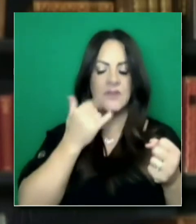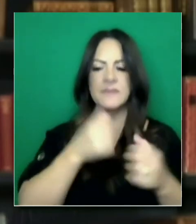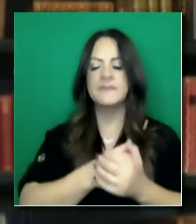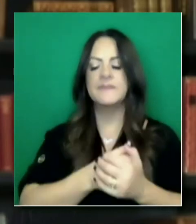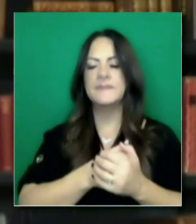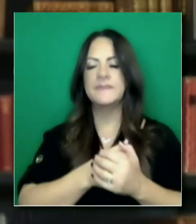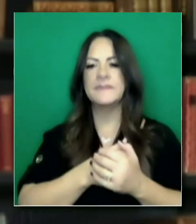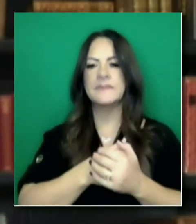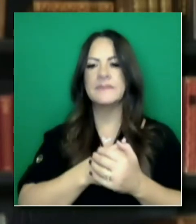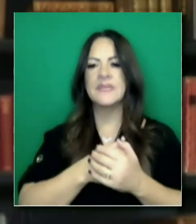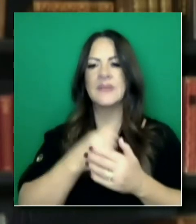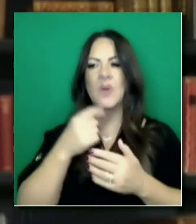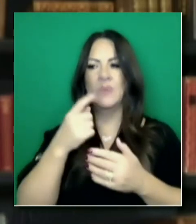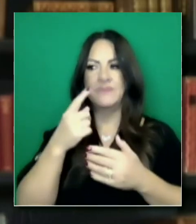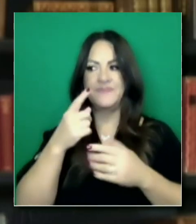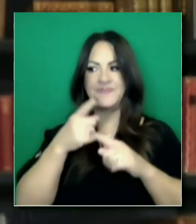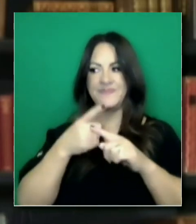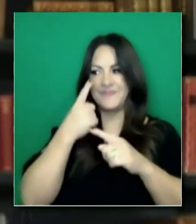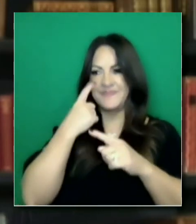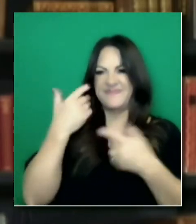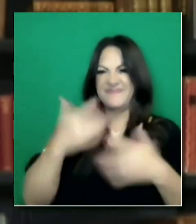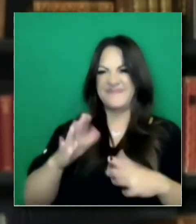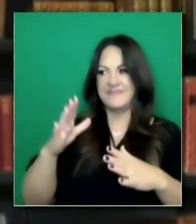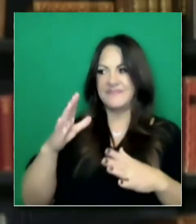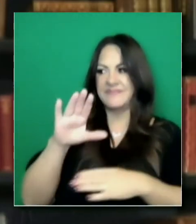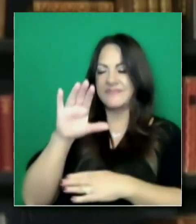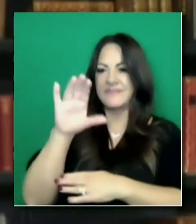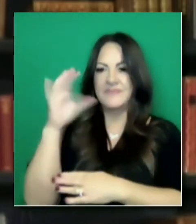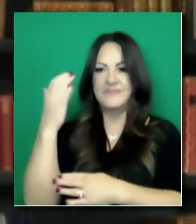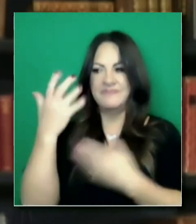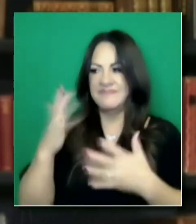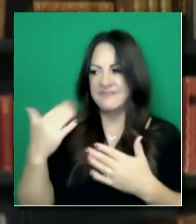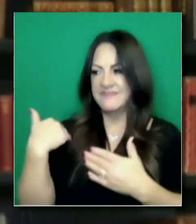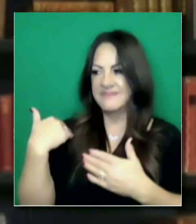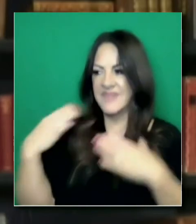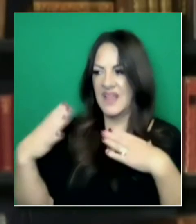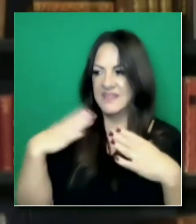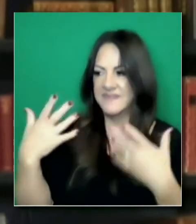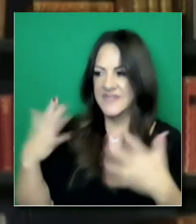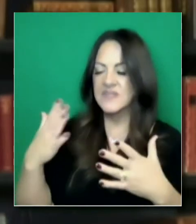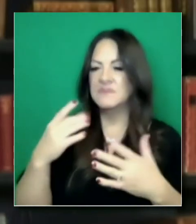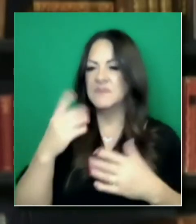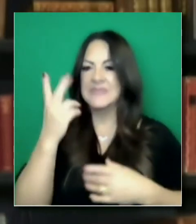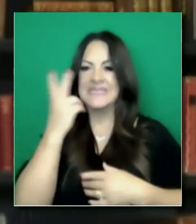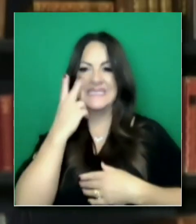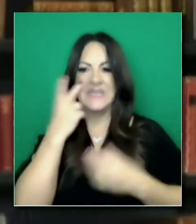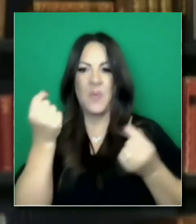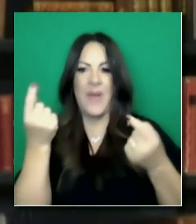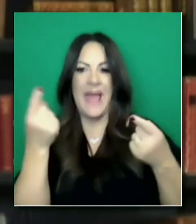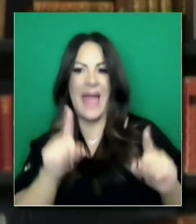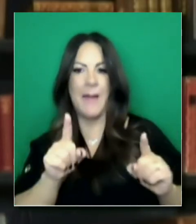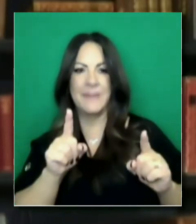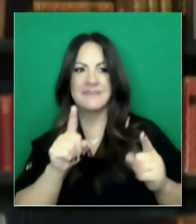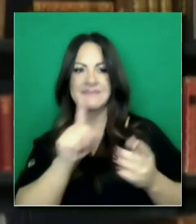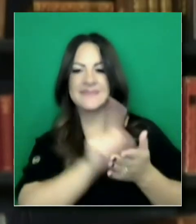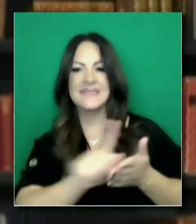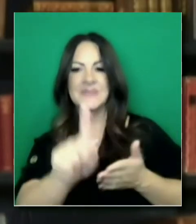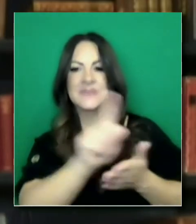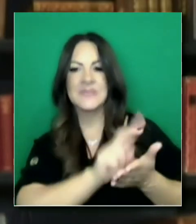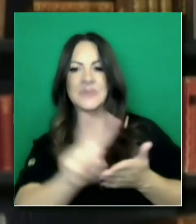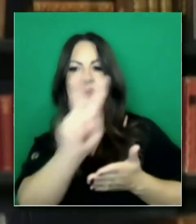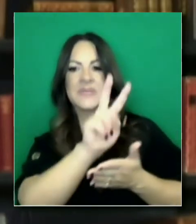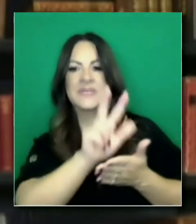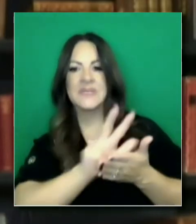2 weeks, 10, 14, 18 days from now, this surge stacked on top of these